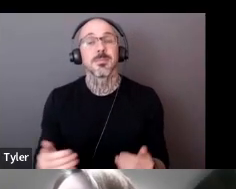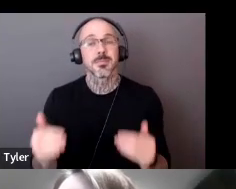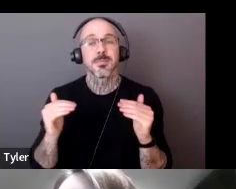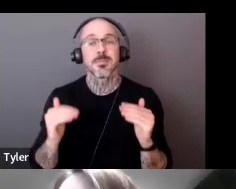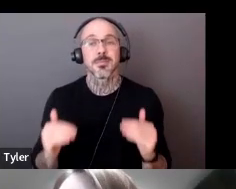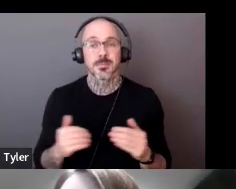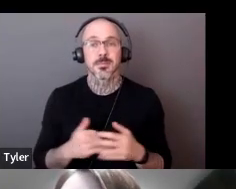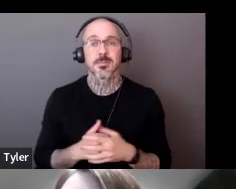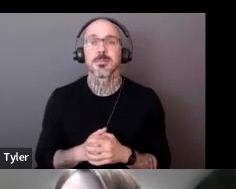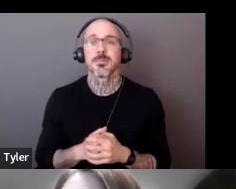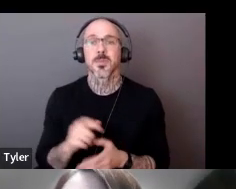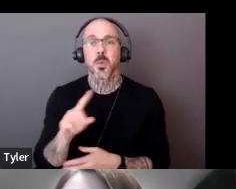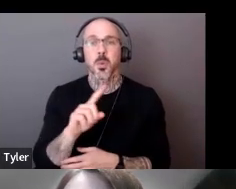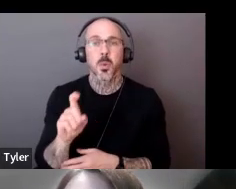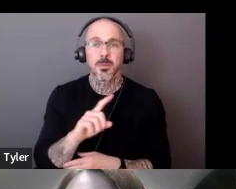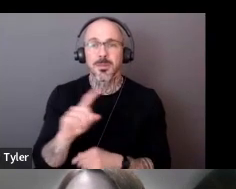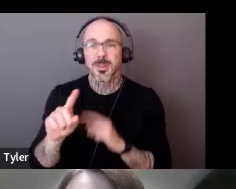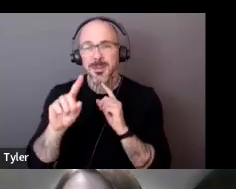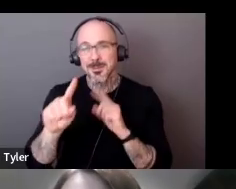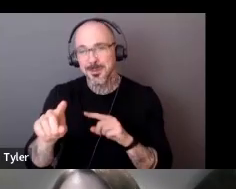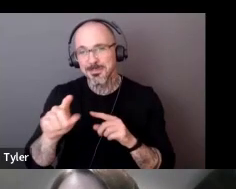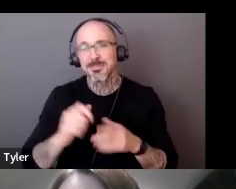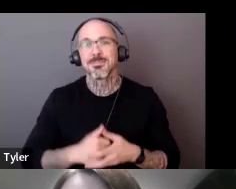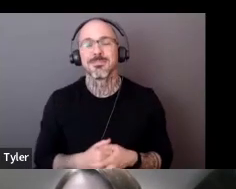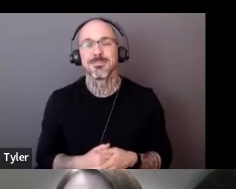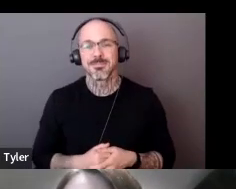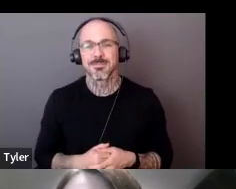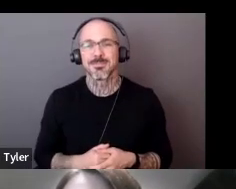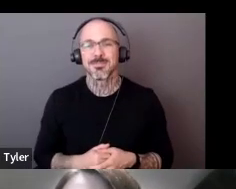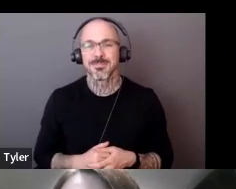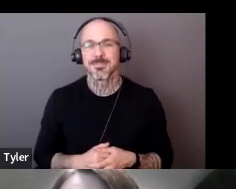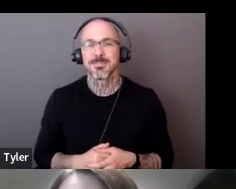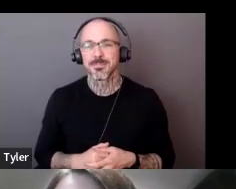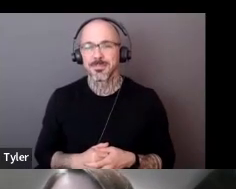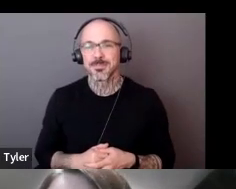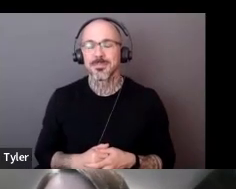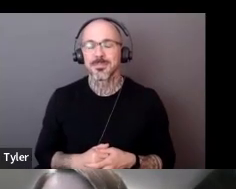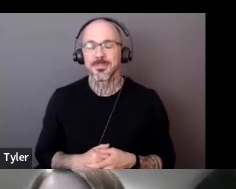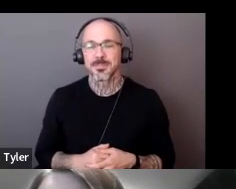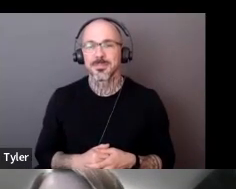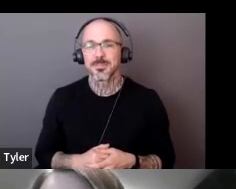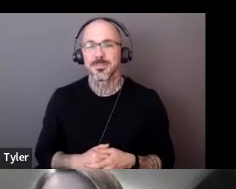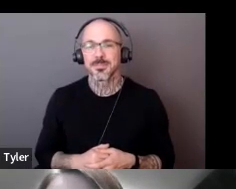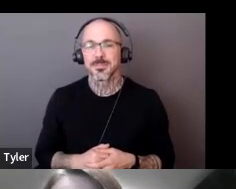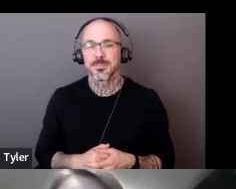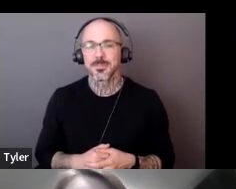the question portion of the event. And